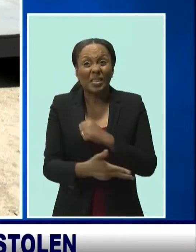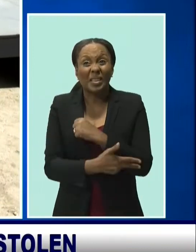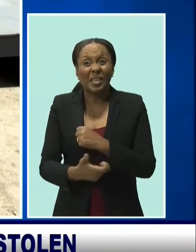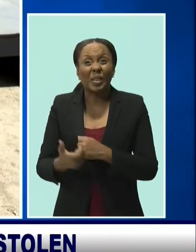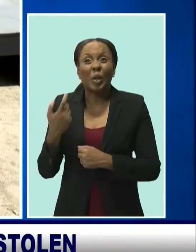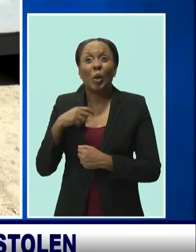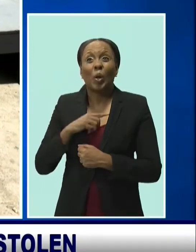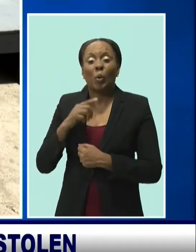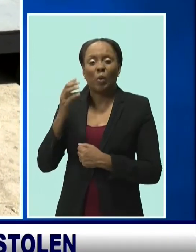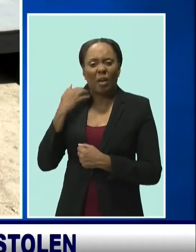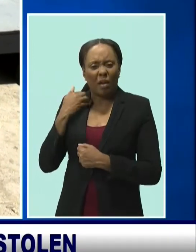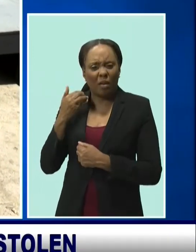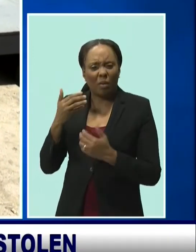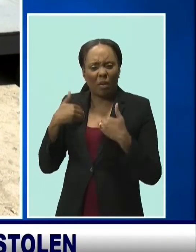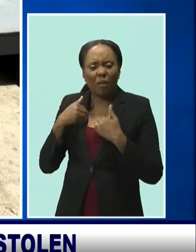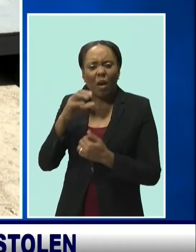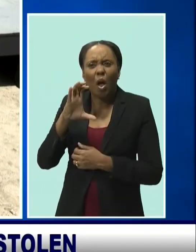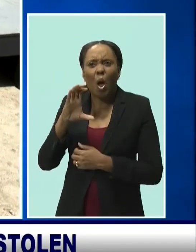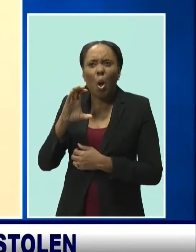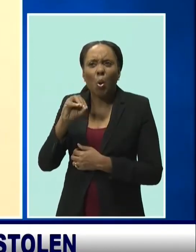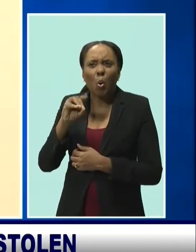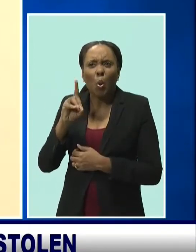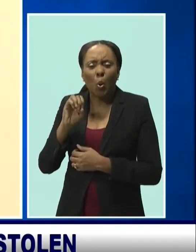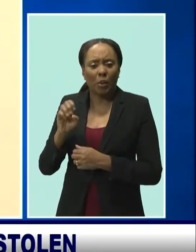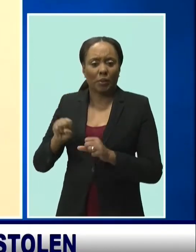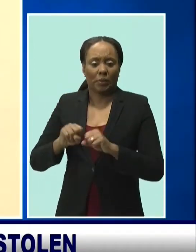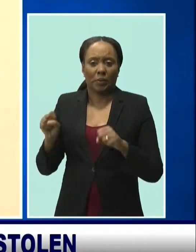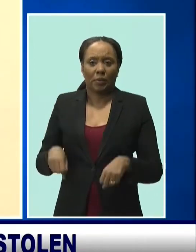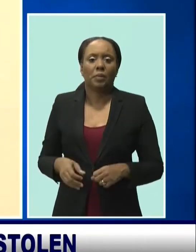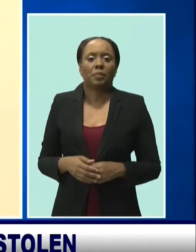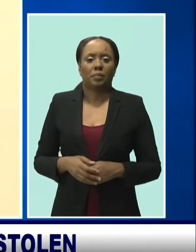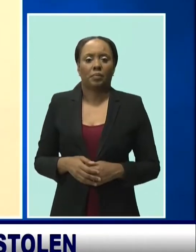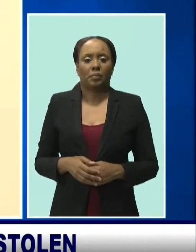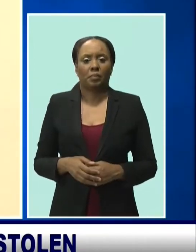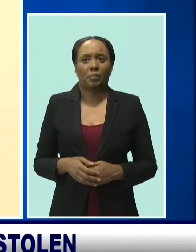tracked through a code system that we have. So we would know if the bin goes from